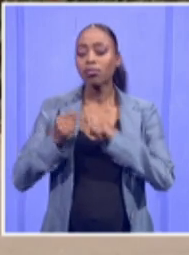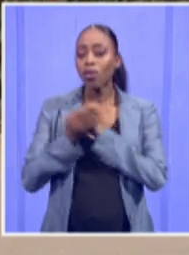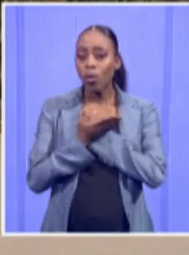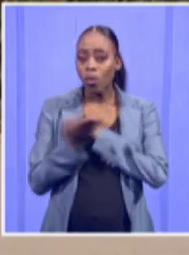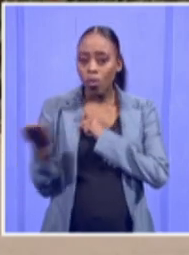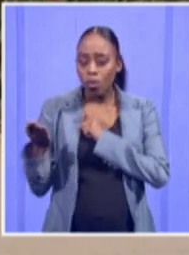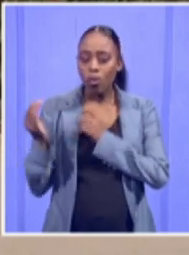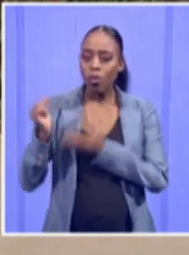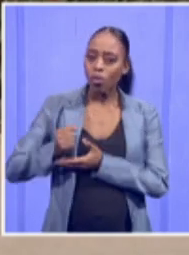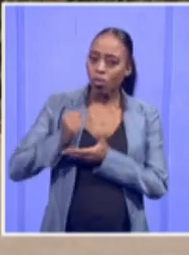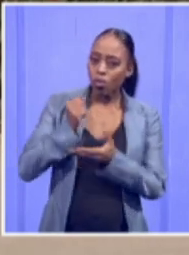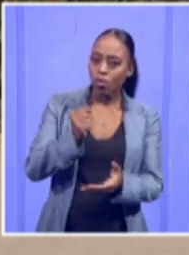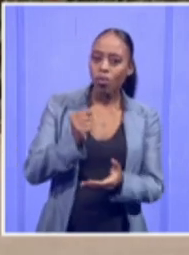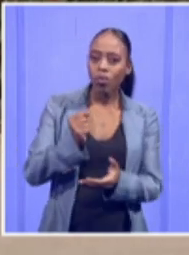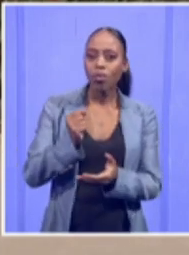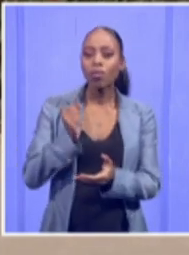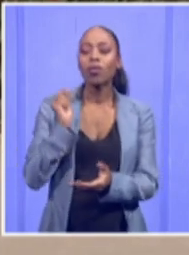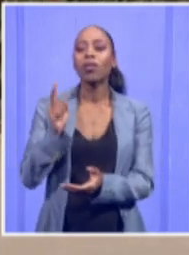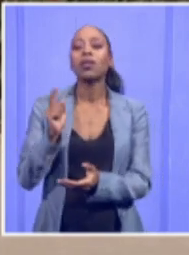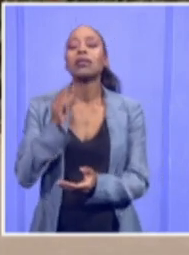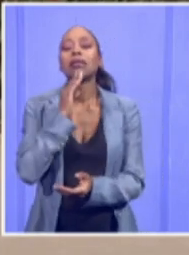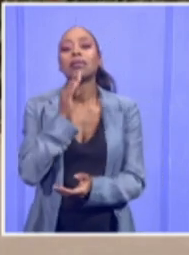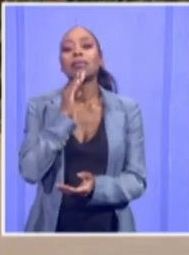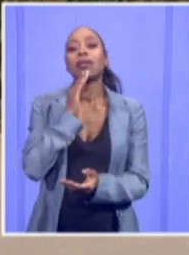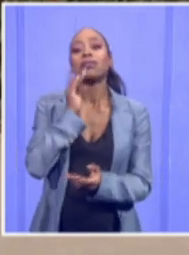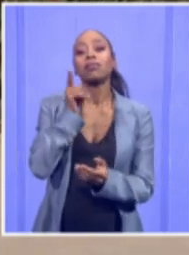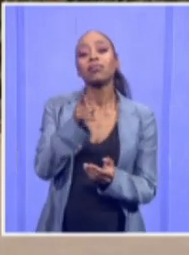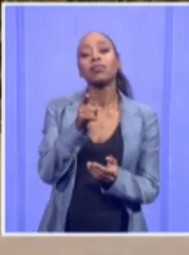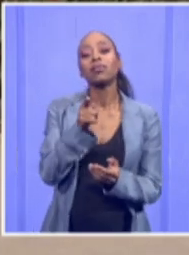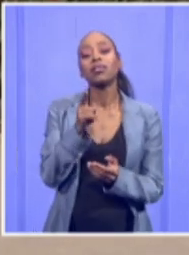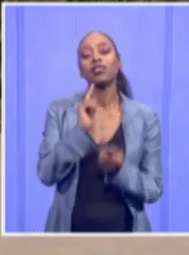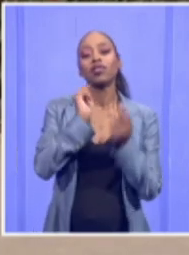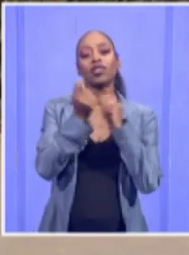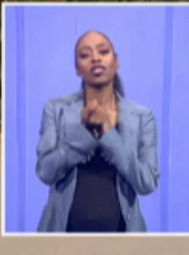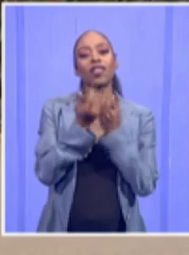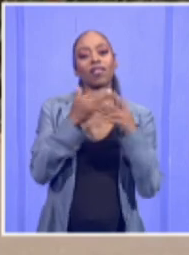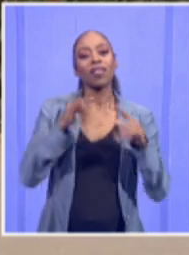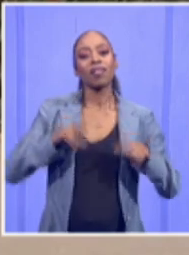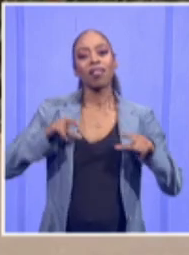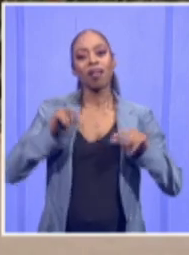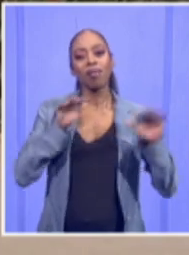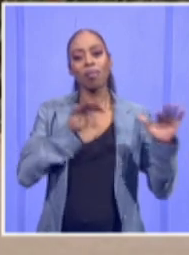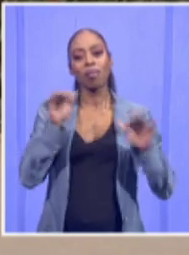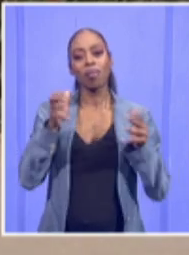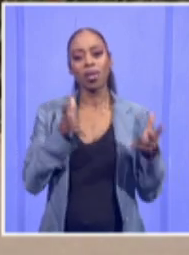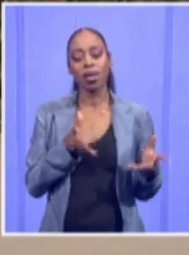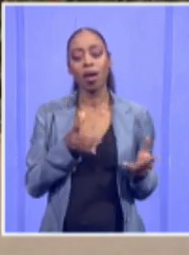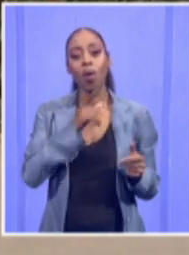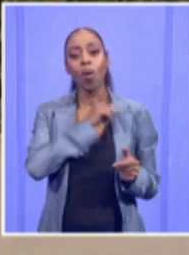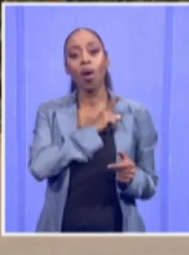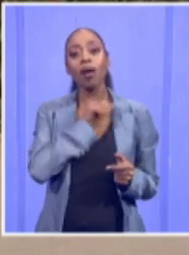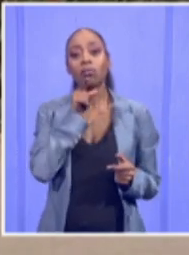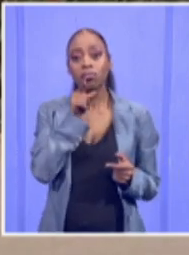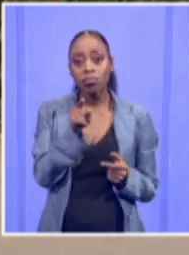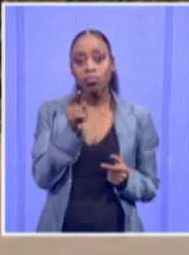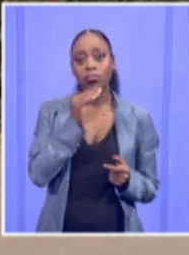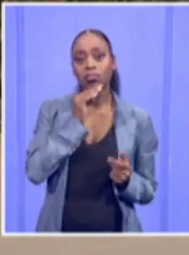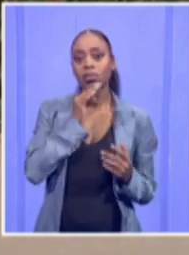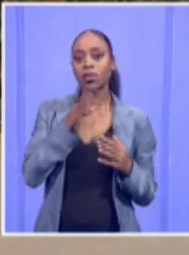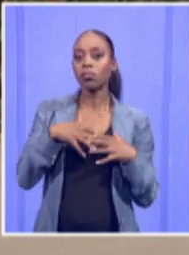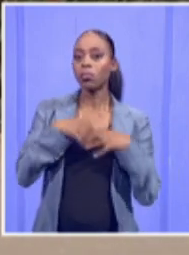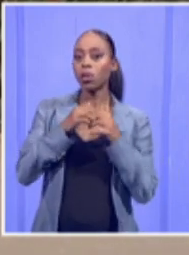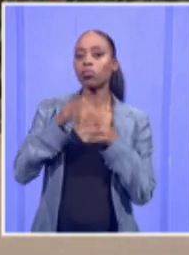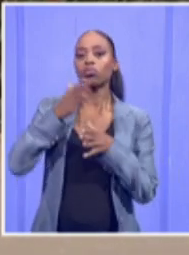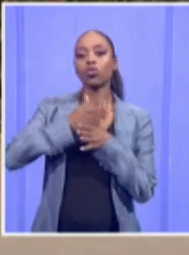those investments are investments that have, to a larger extent, brought change in the lives of the people, because they've been able to create some jobs,